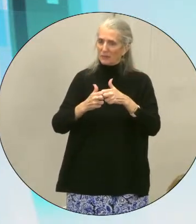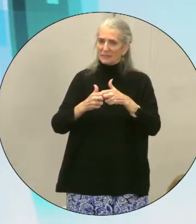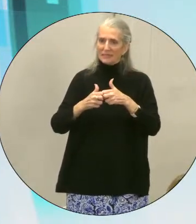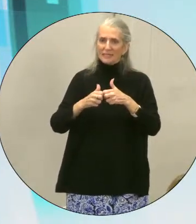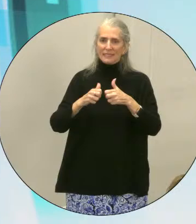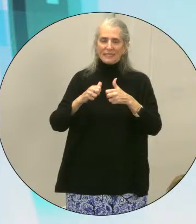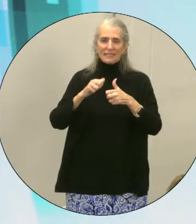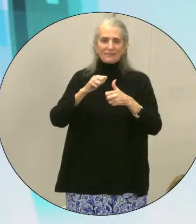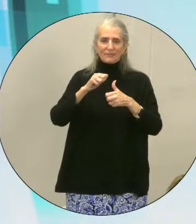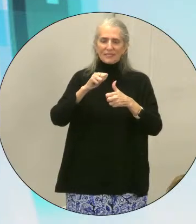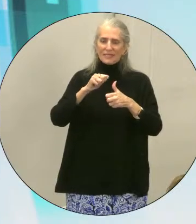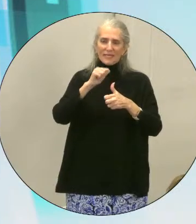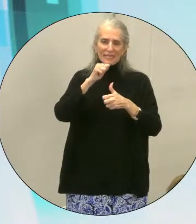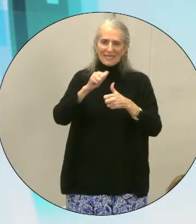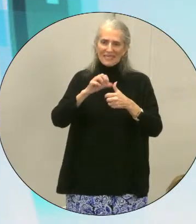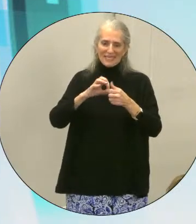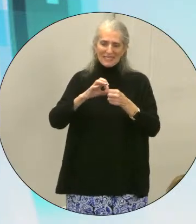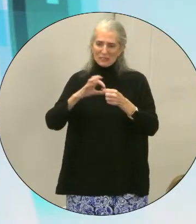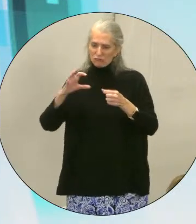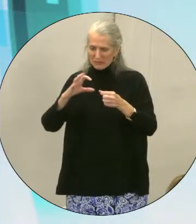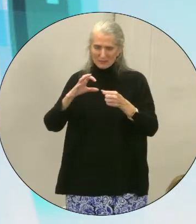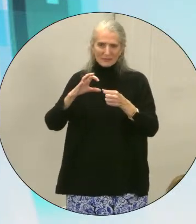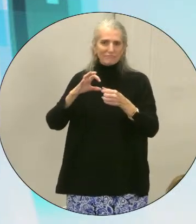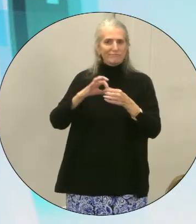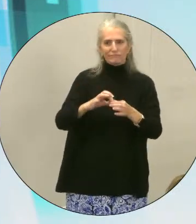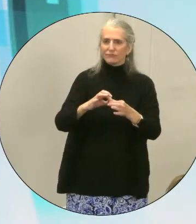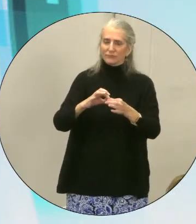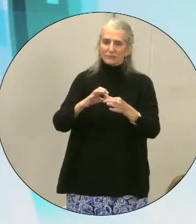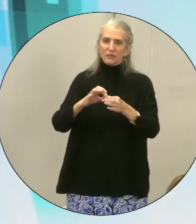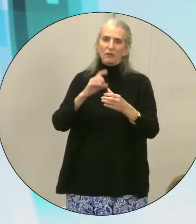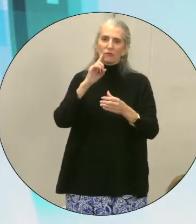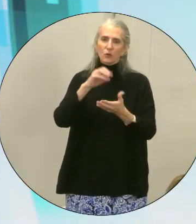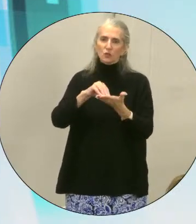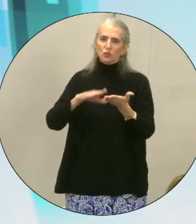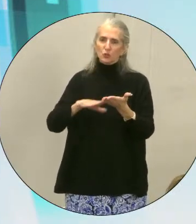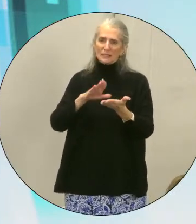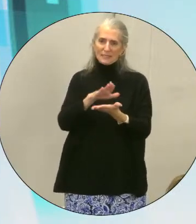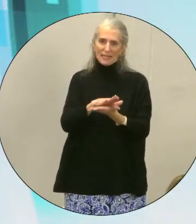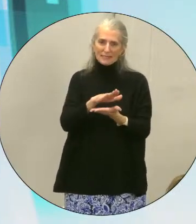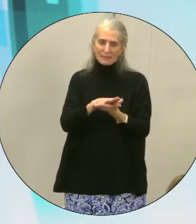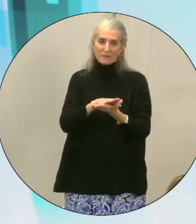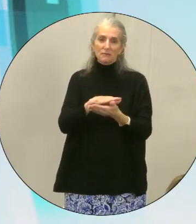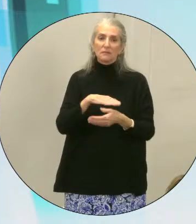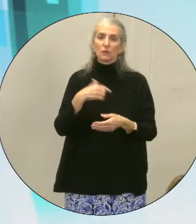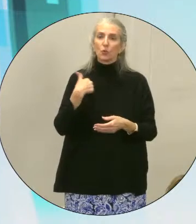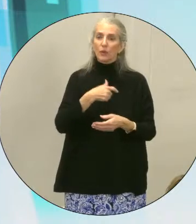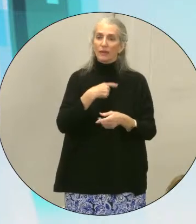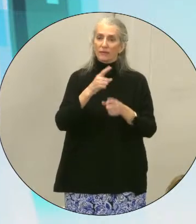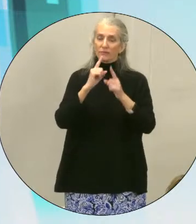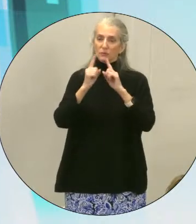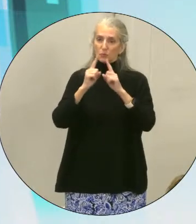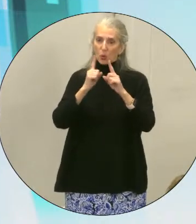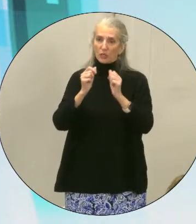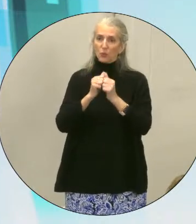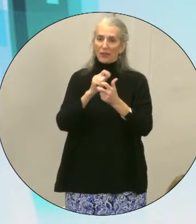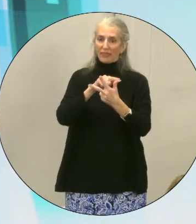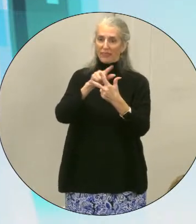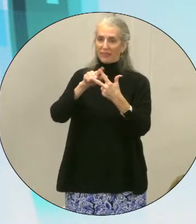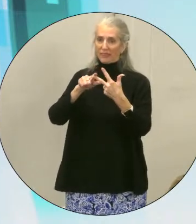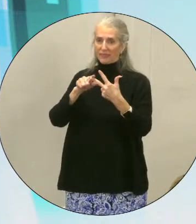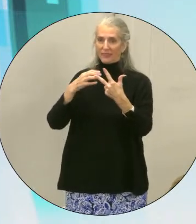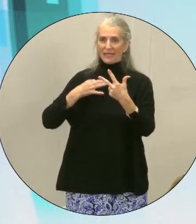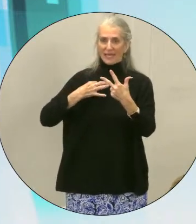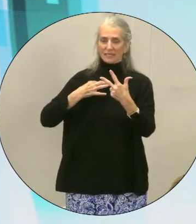linked to a student's ability to succeed academically. We've spoken to the candidates. We find that